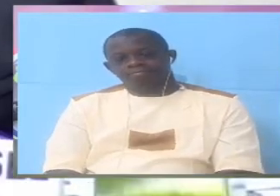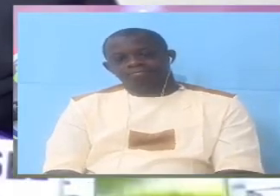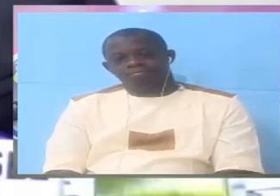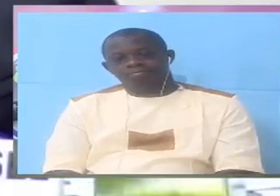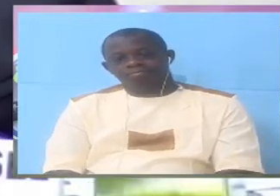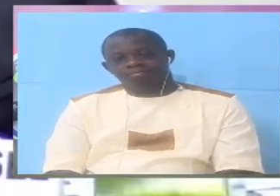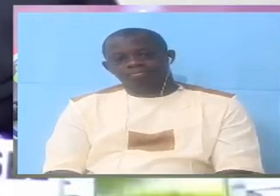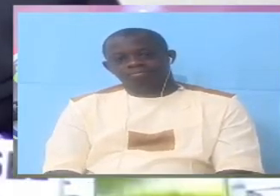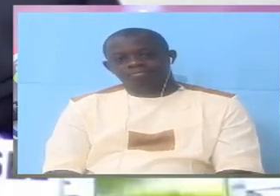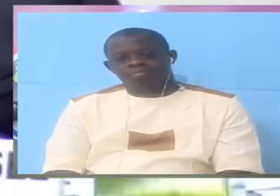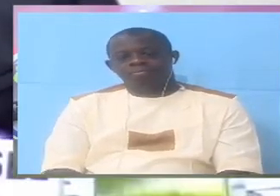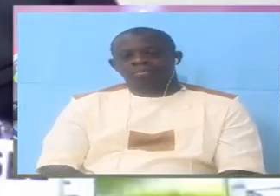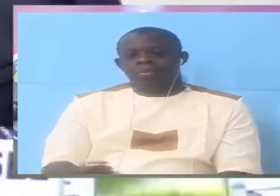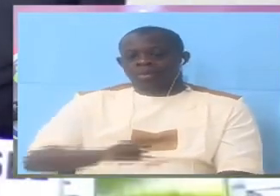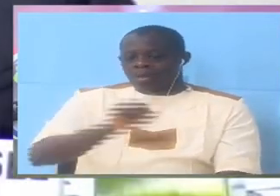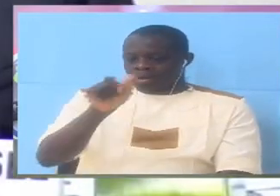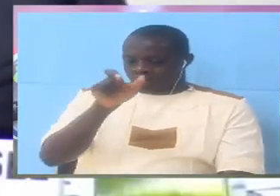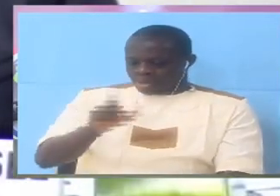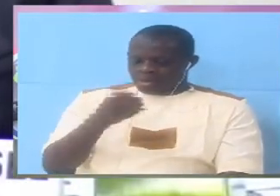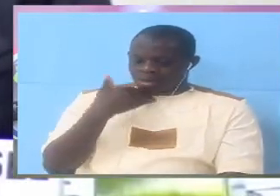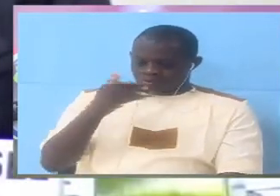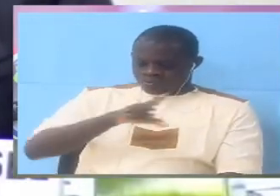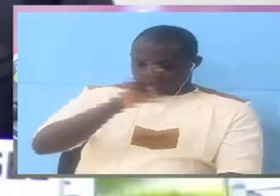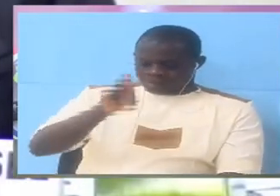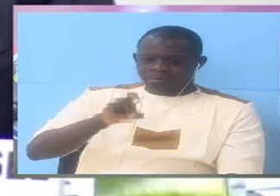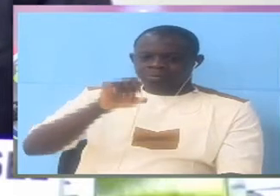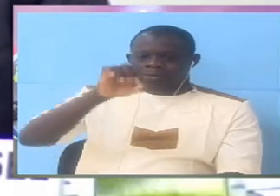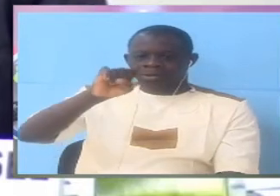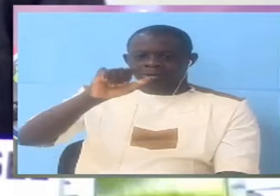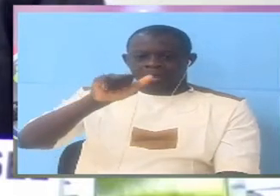And he was asked whether Salmina participated.